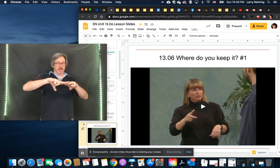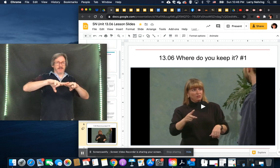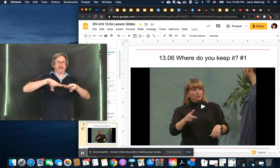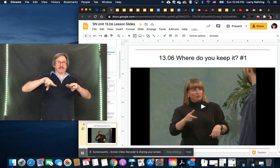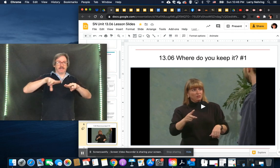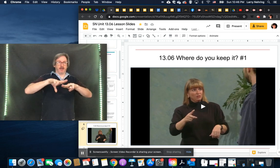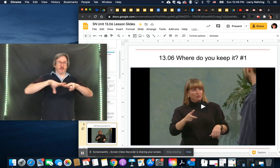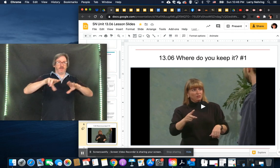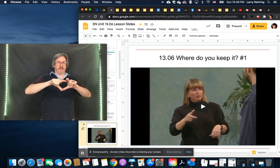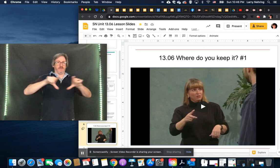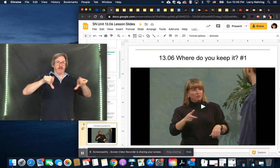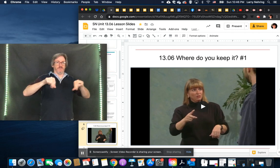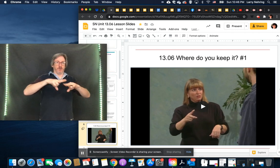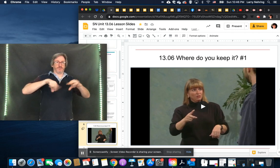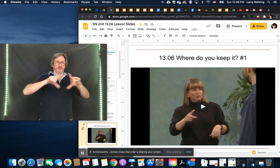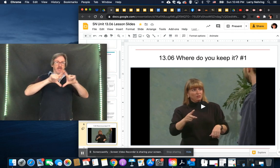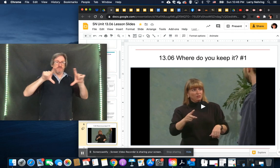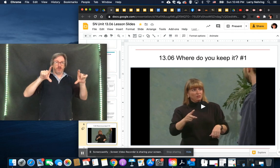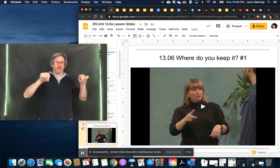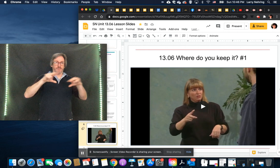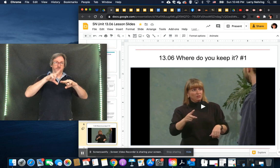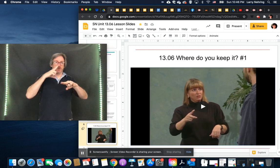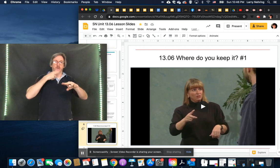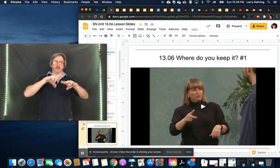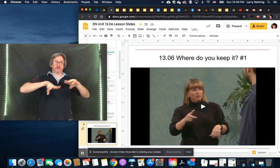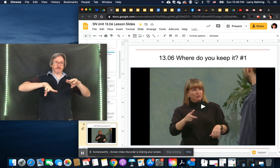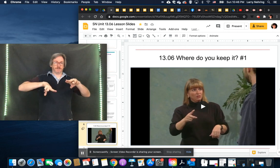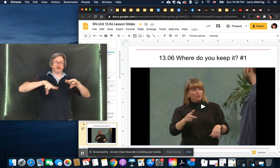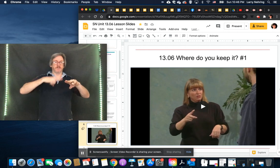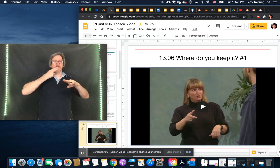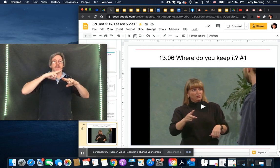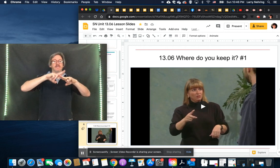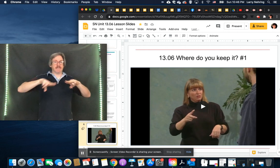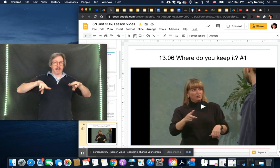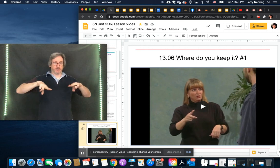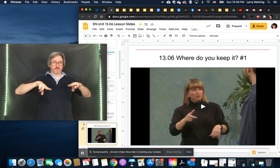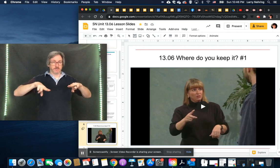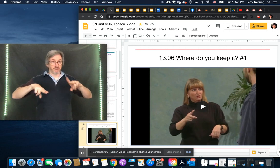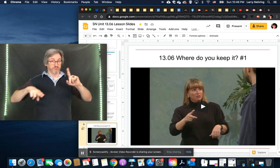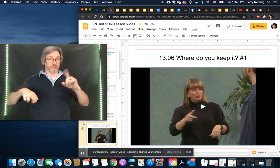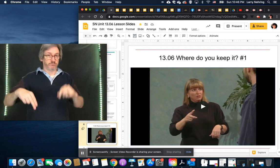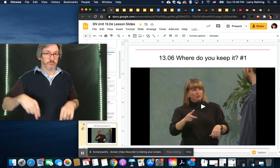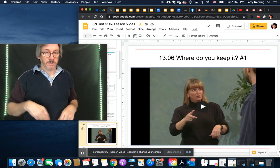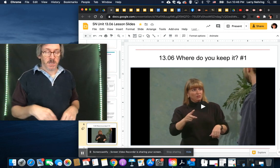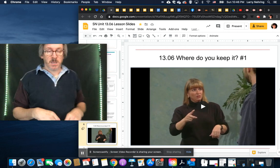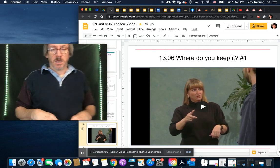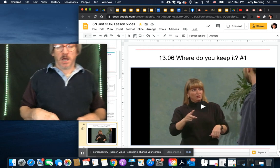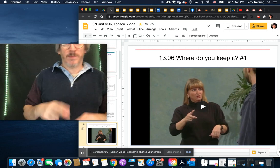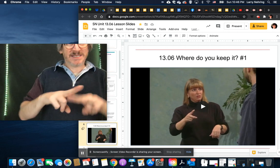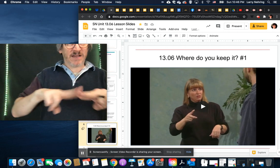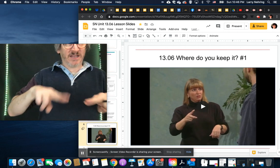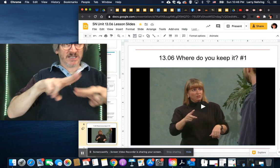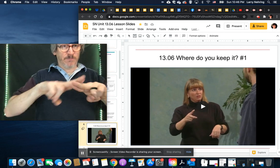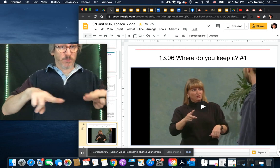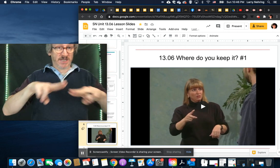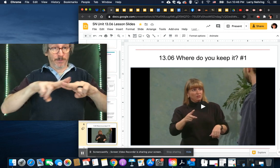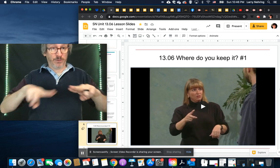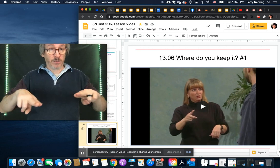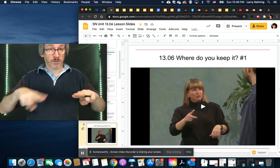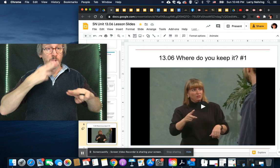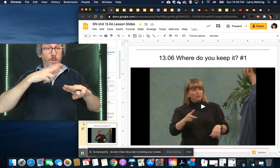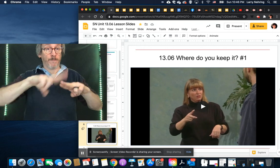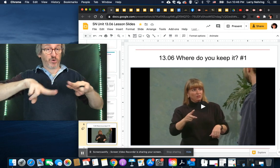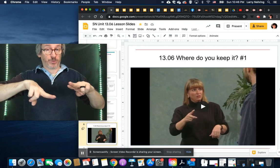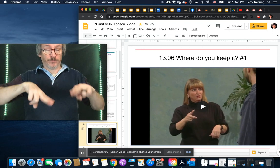lick and then stick it on like the envelope. So stamps. It's kind of like, remember, tape.